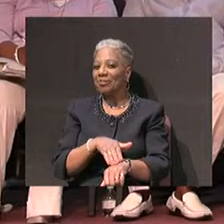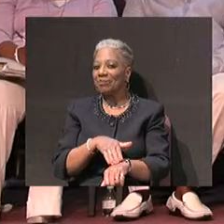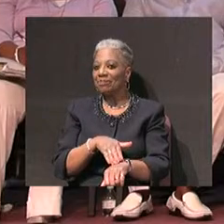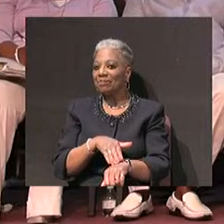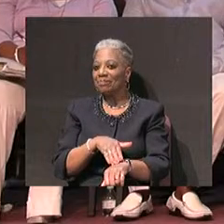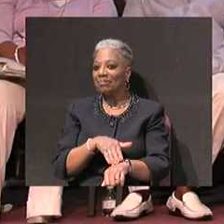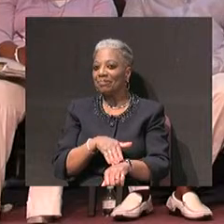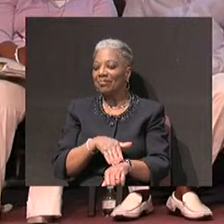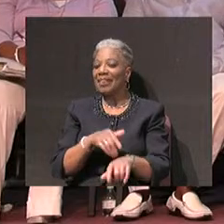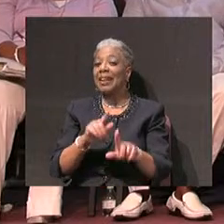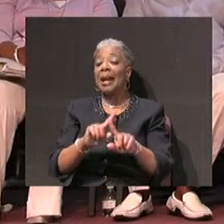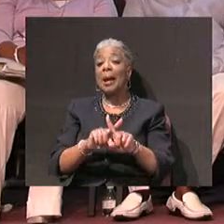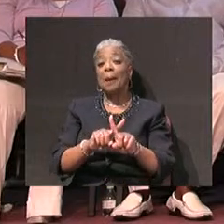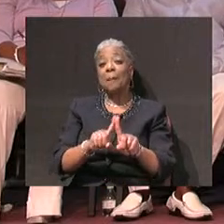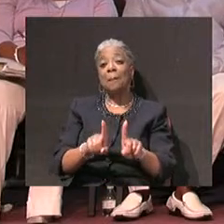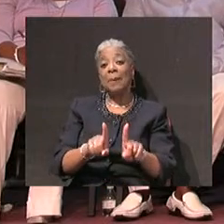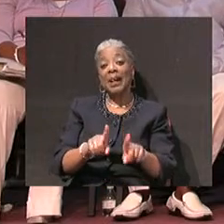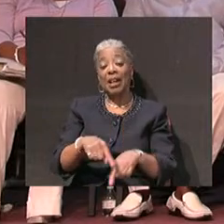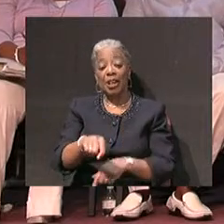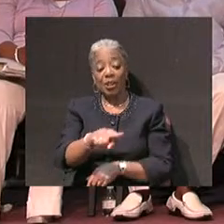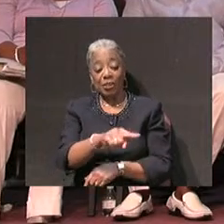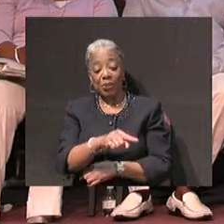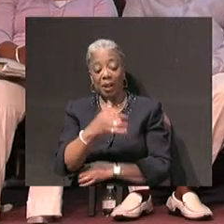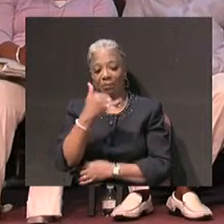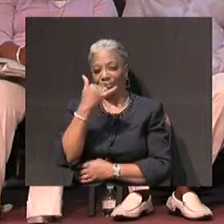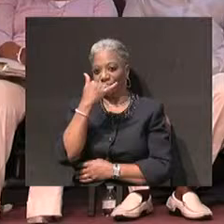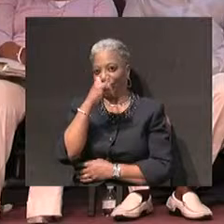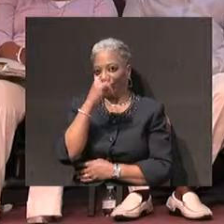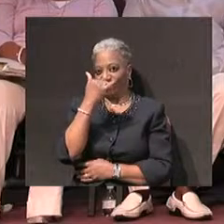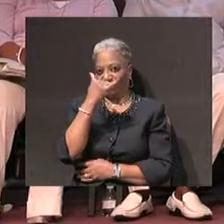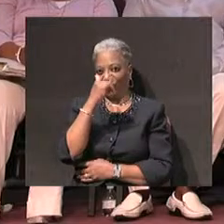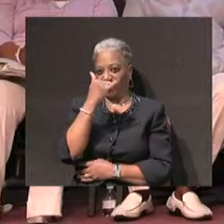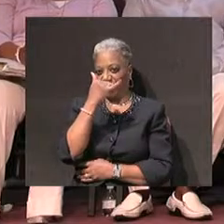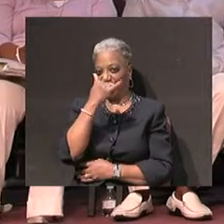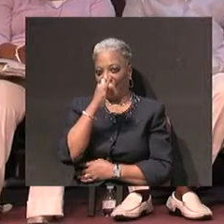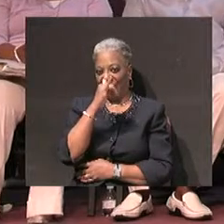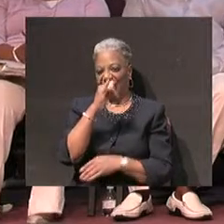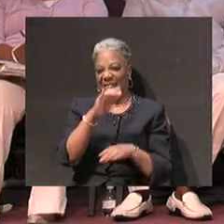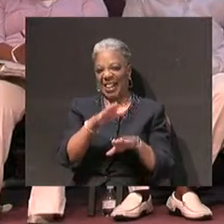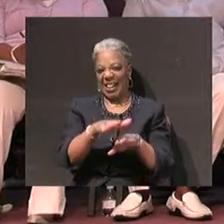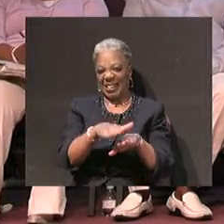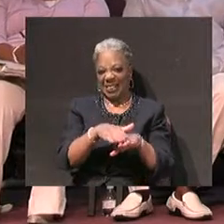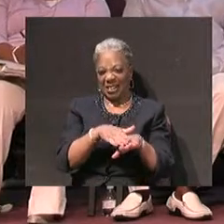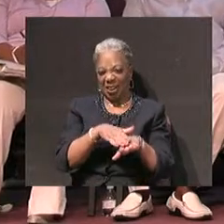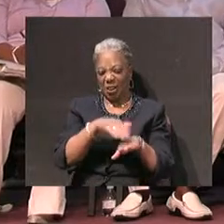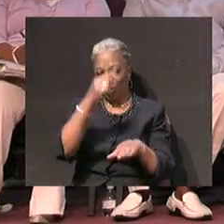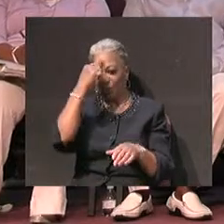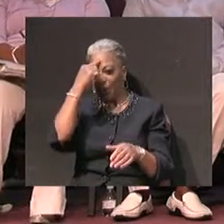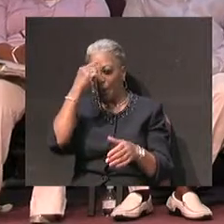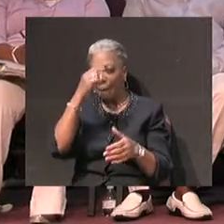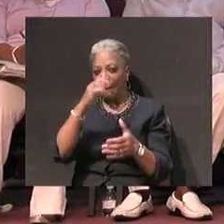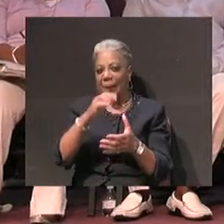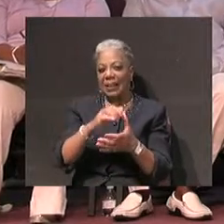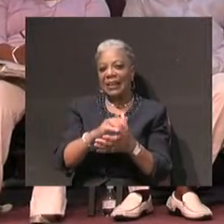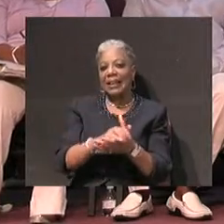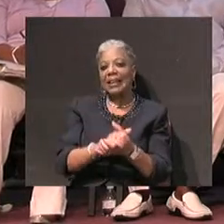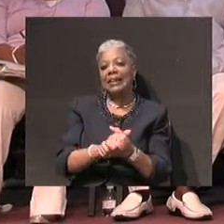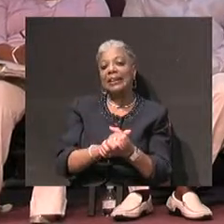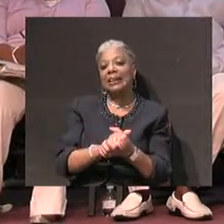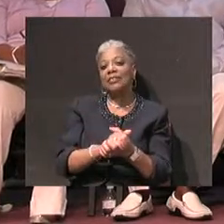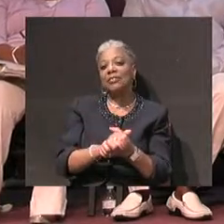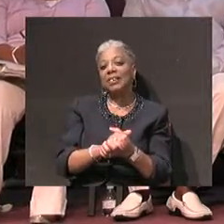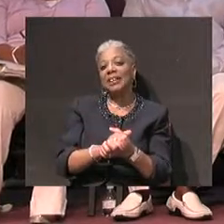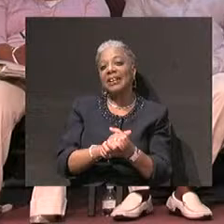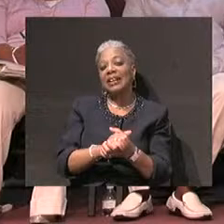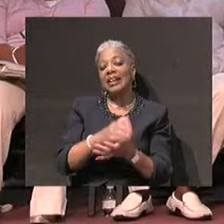He says, "How foolish you are, and how slow your heart to believe all that the prophets have spoken. Did not